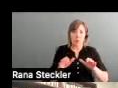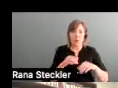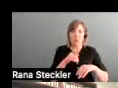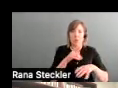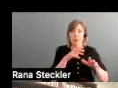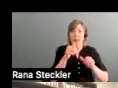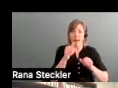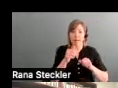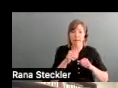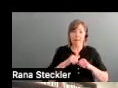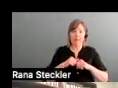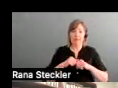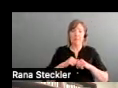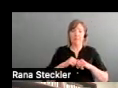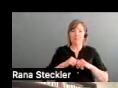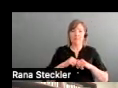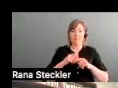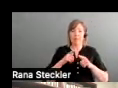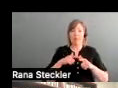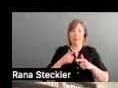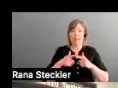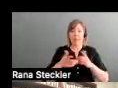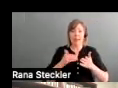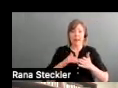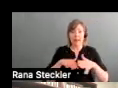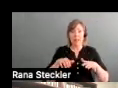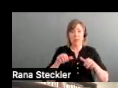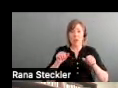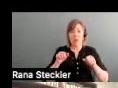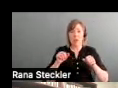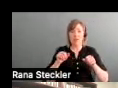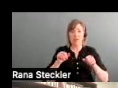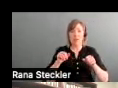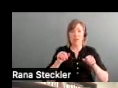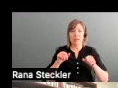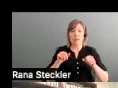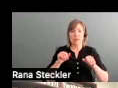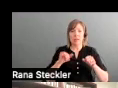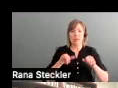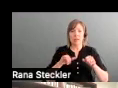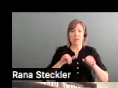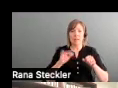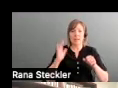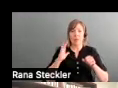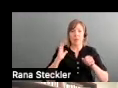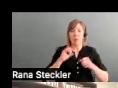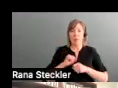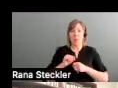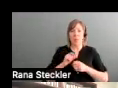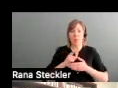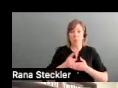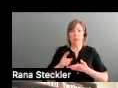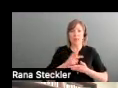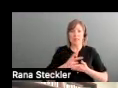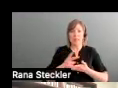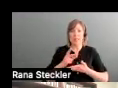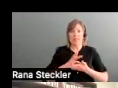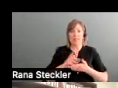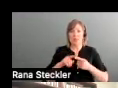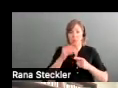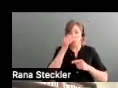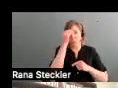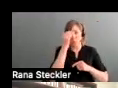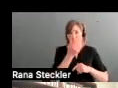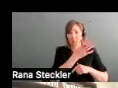left. And then again, it took this former employee weeks to notify